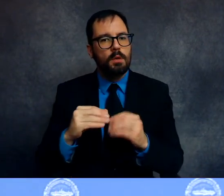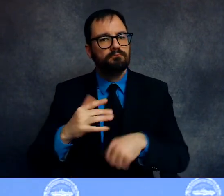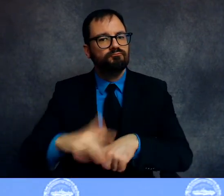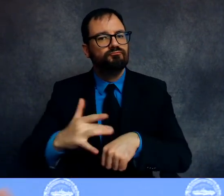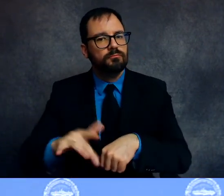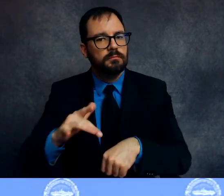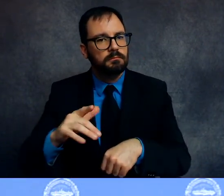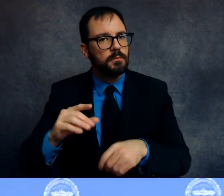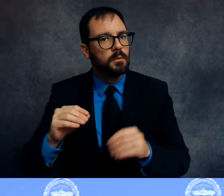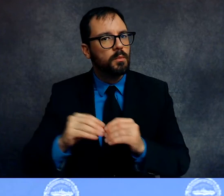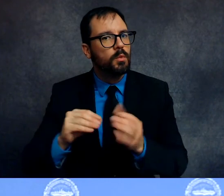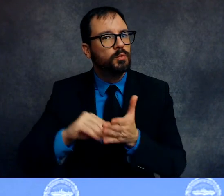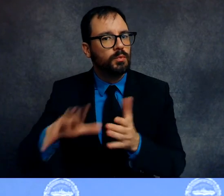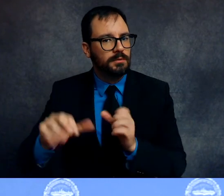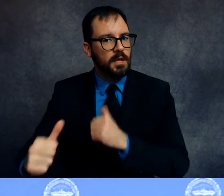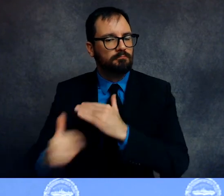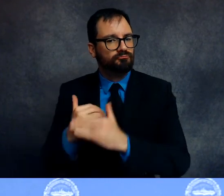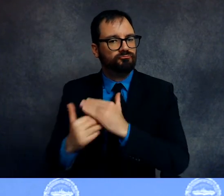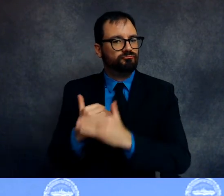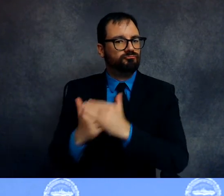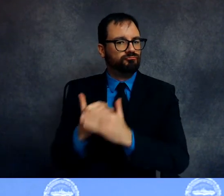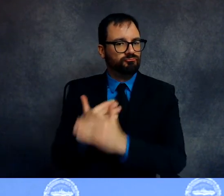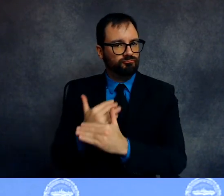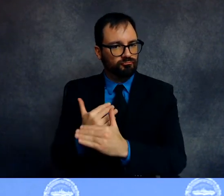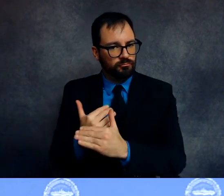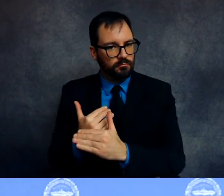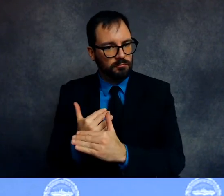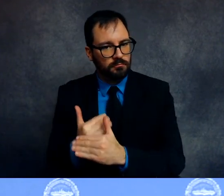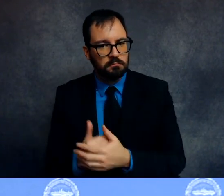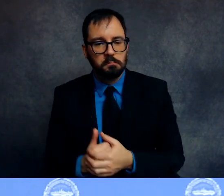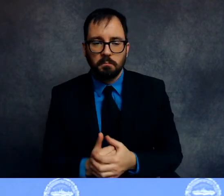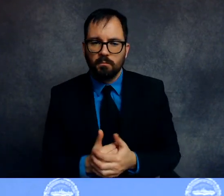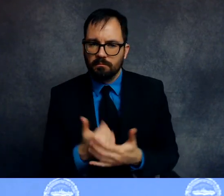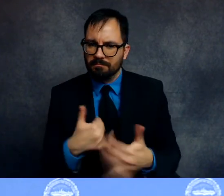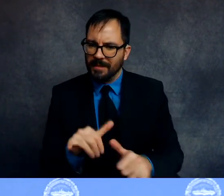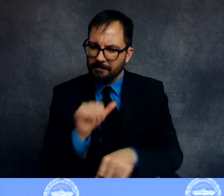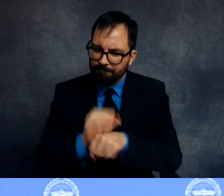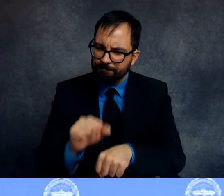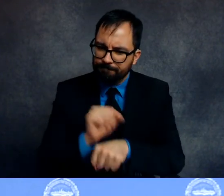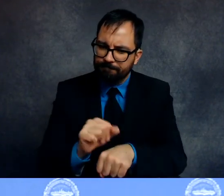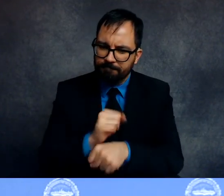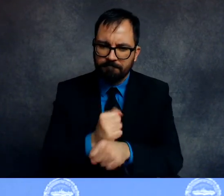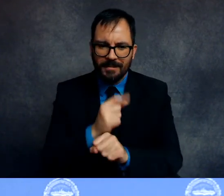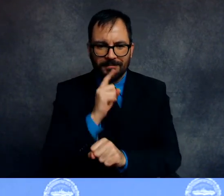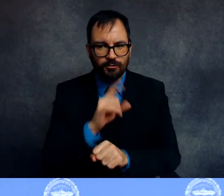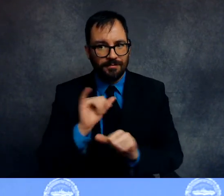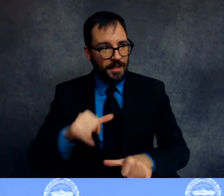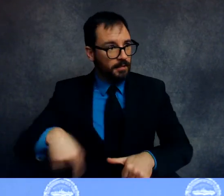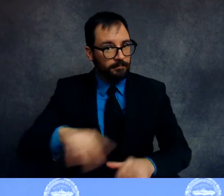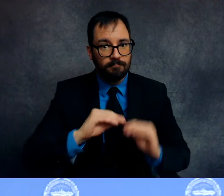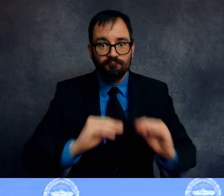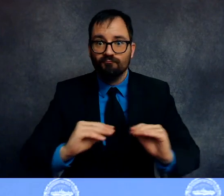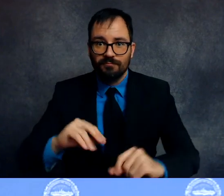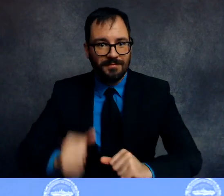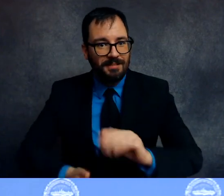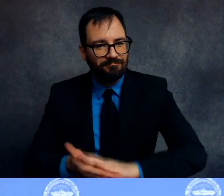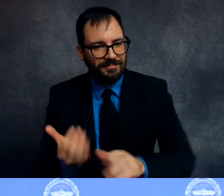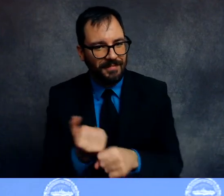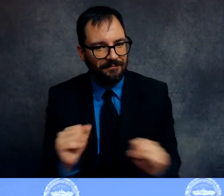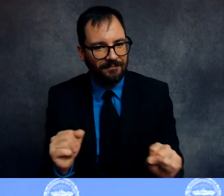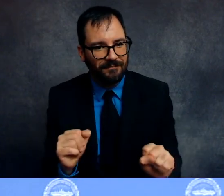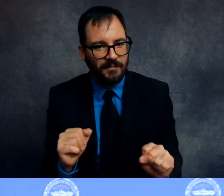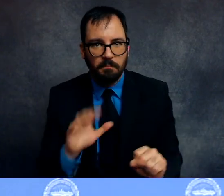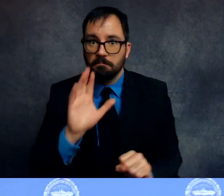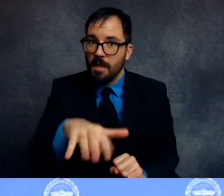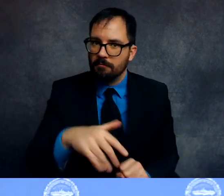more room for more students based on the numbers and the space. So right now we'll continue to partner with BPS and the commission to